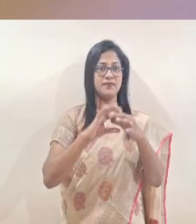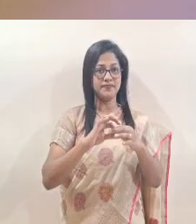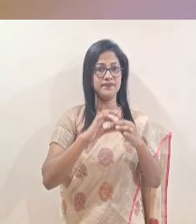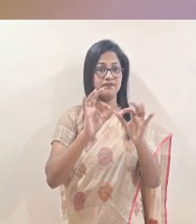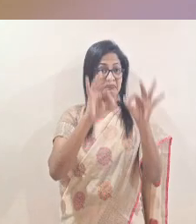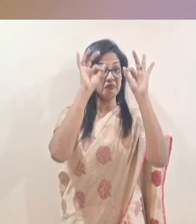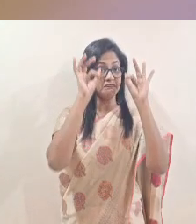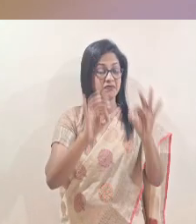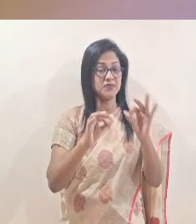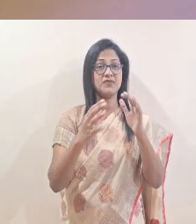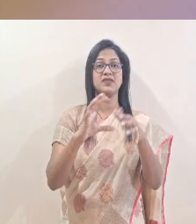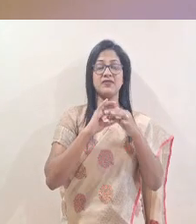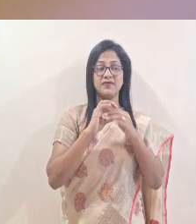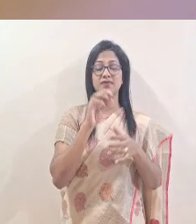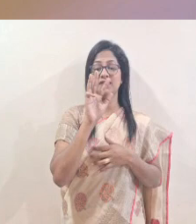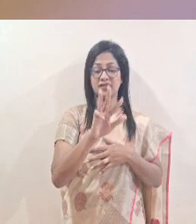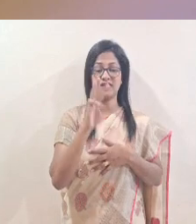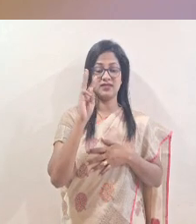of